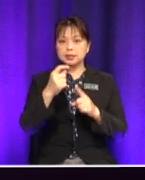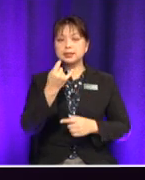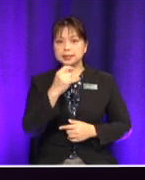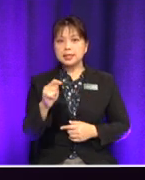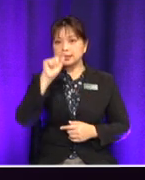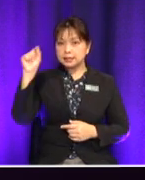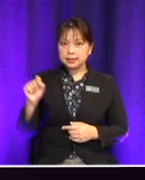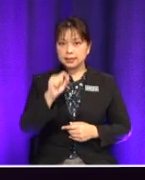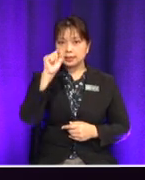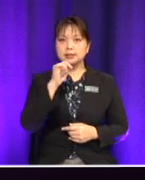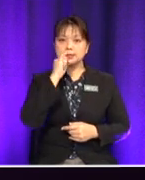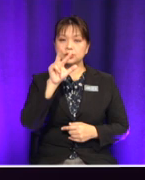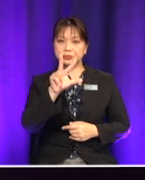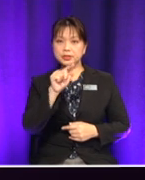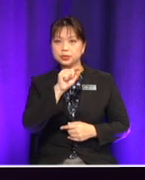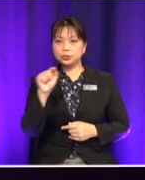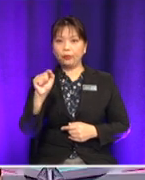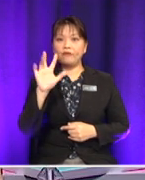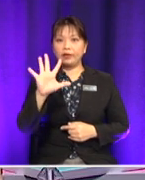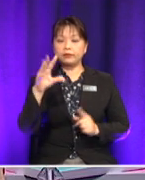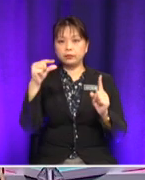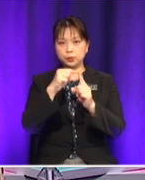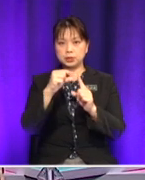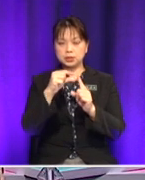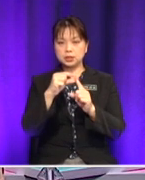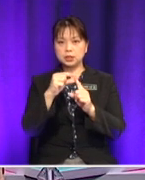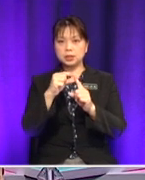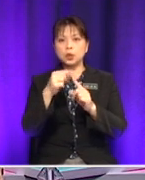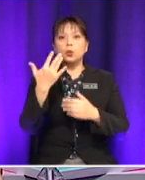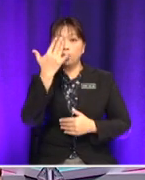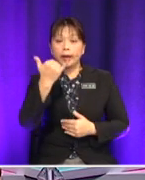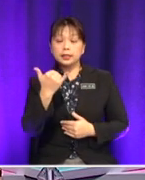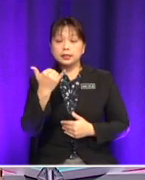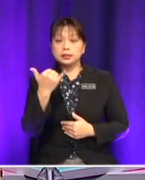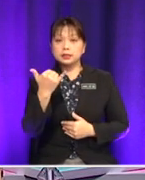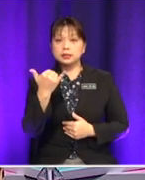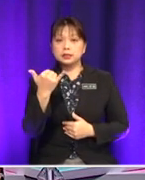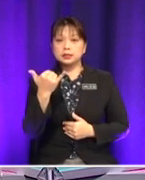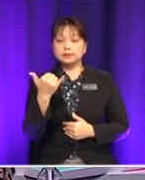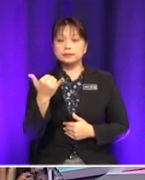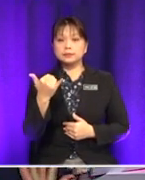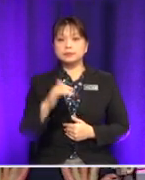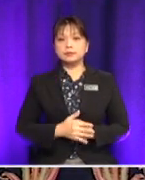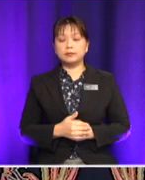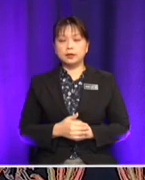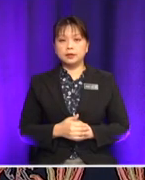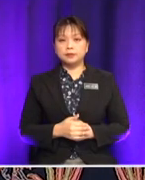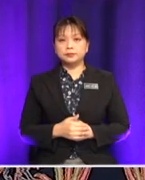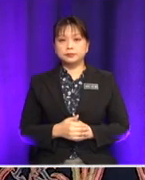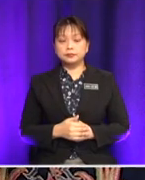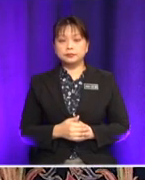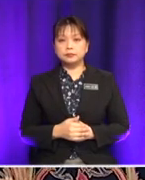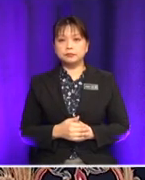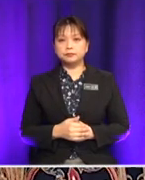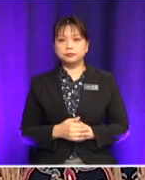why are they doing this? So that they can predict what to expect. Mm-hmm. When the audio begins. All right. All right. Last but not least is